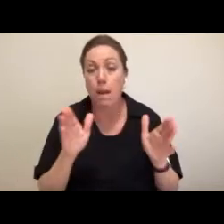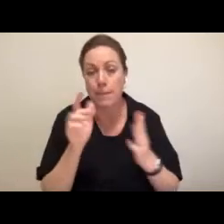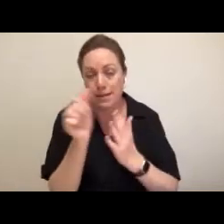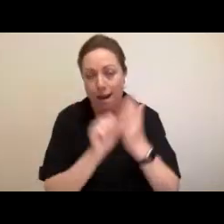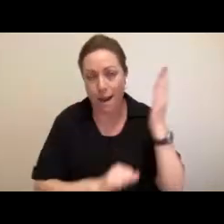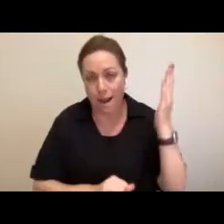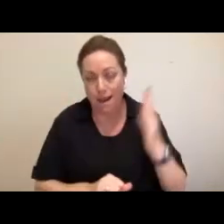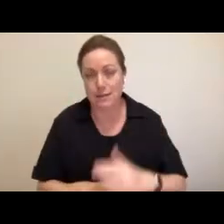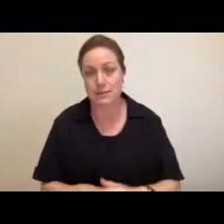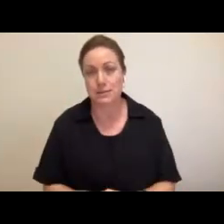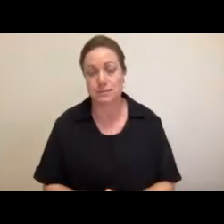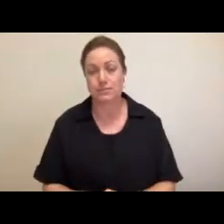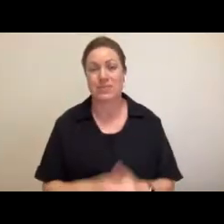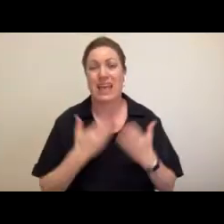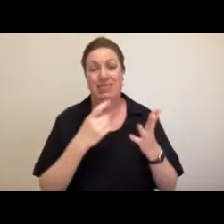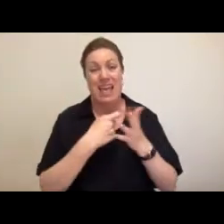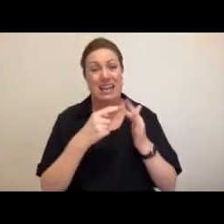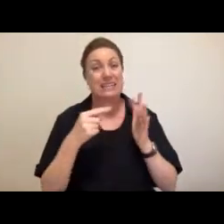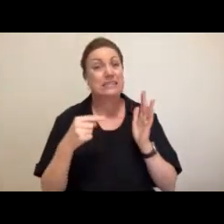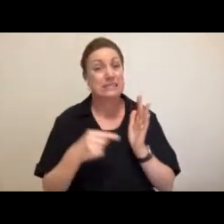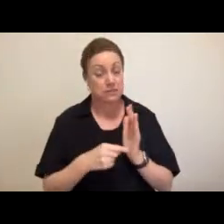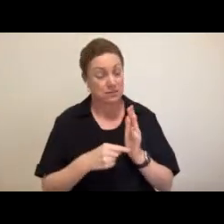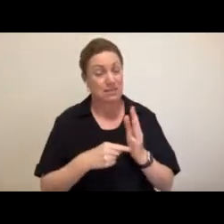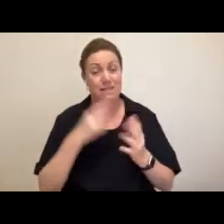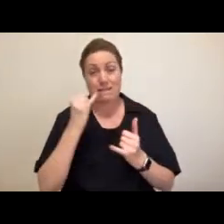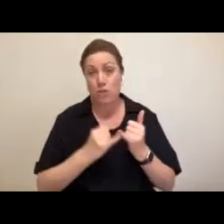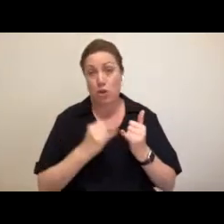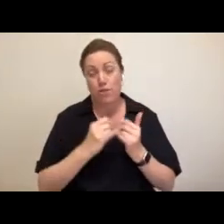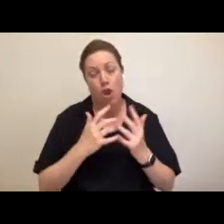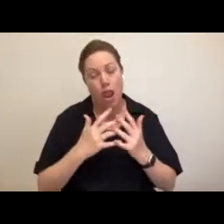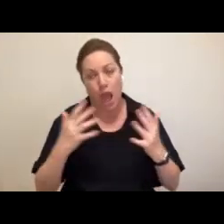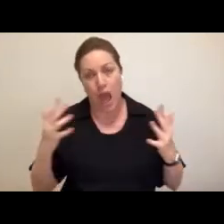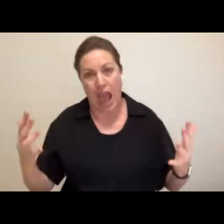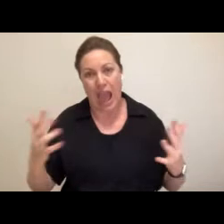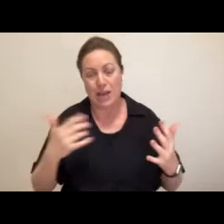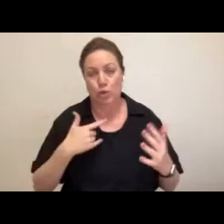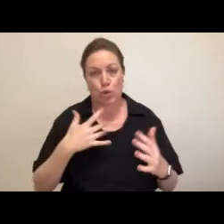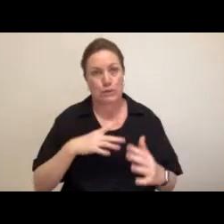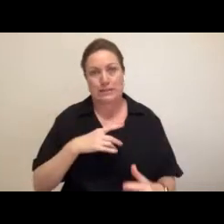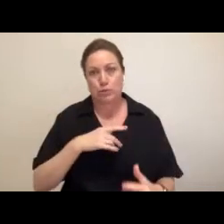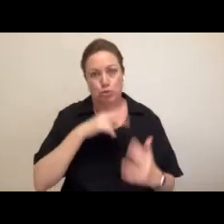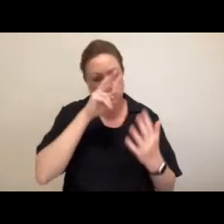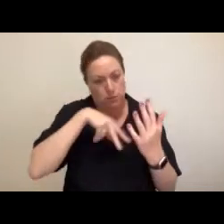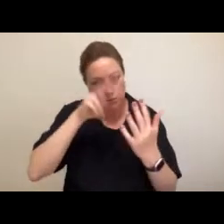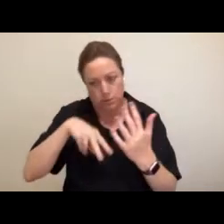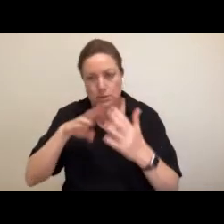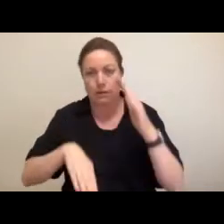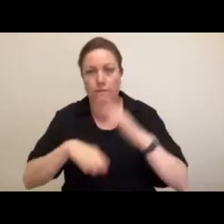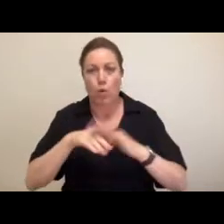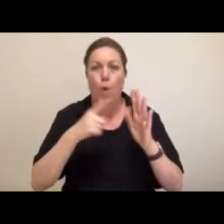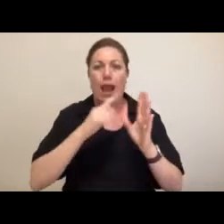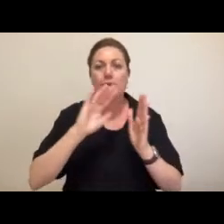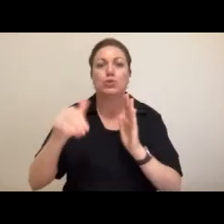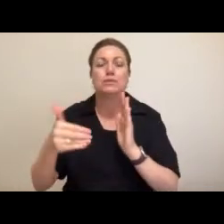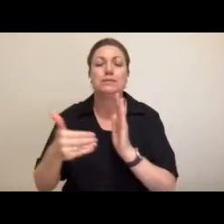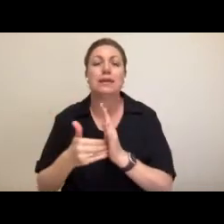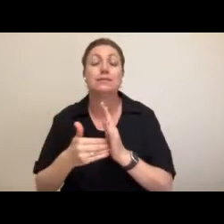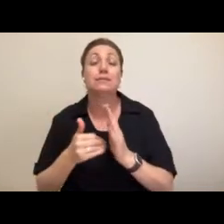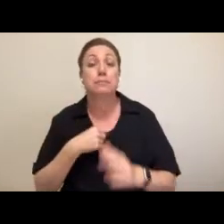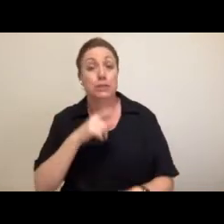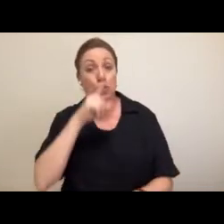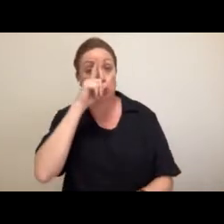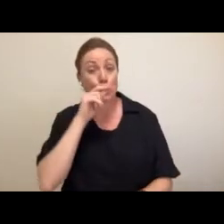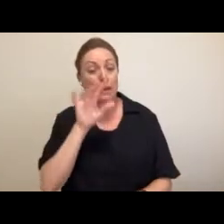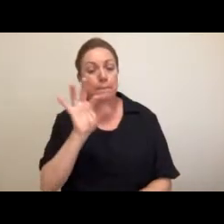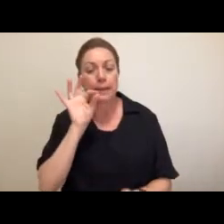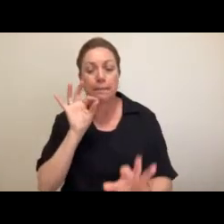very large document, but rather we envision that you'll dip into it at certain points according to the information that you